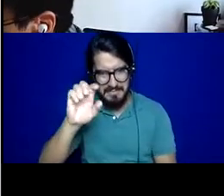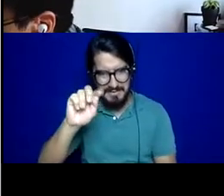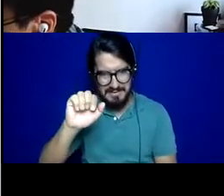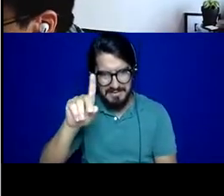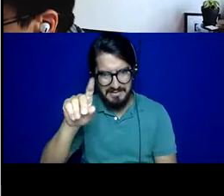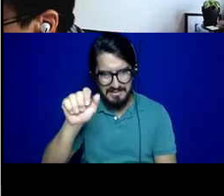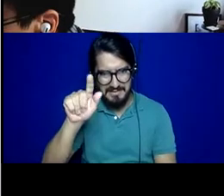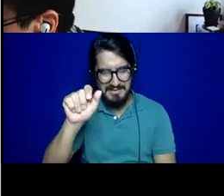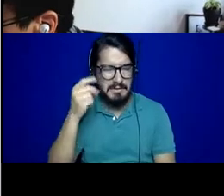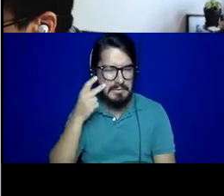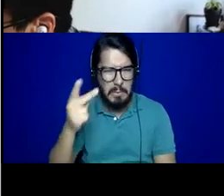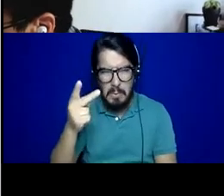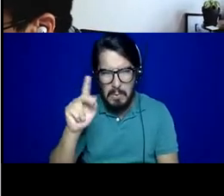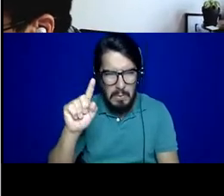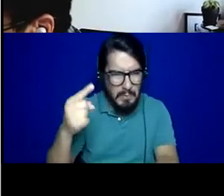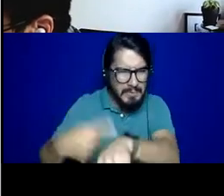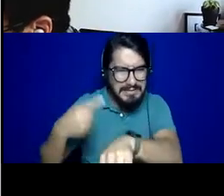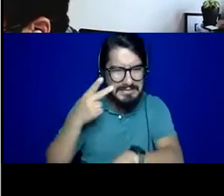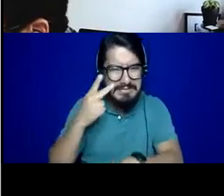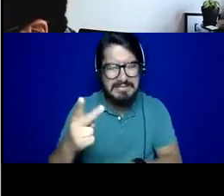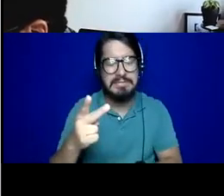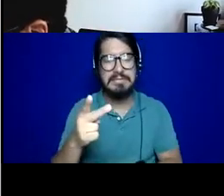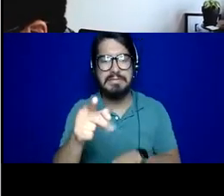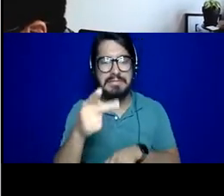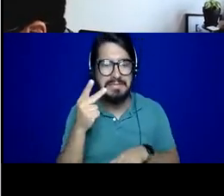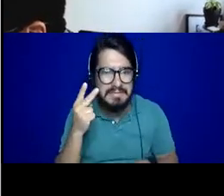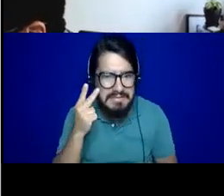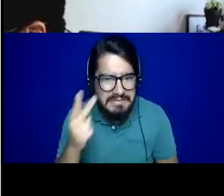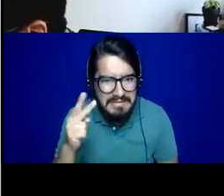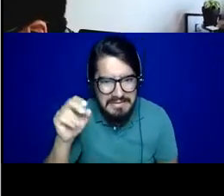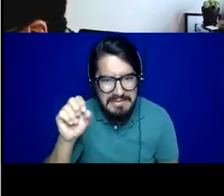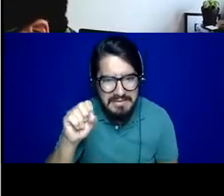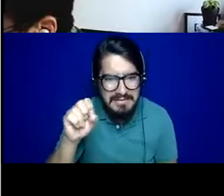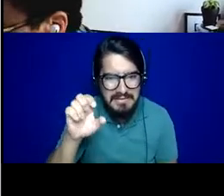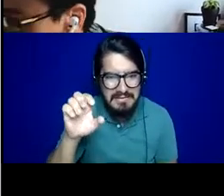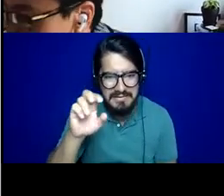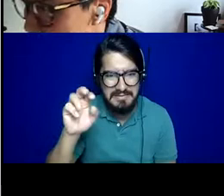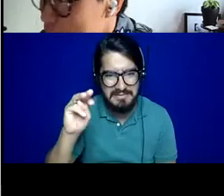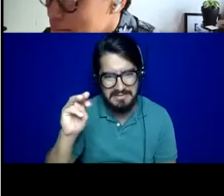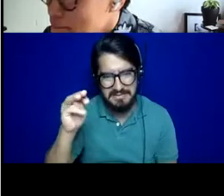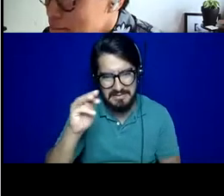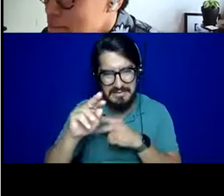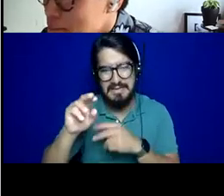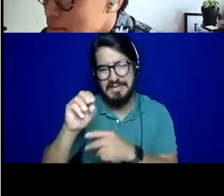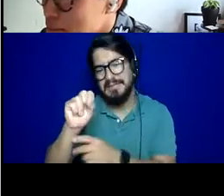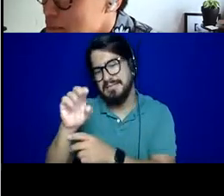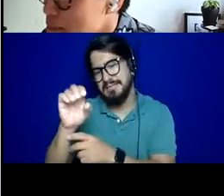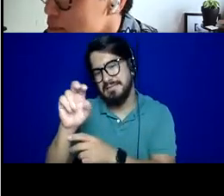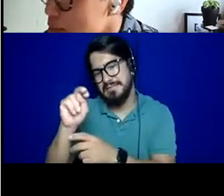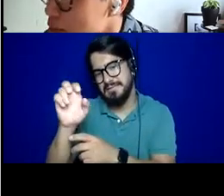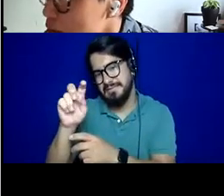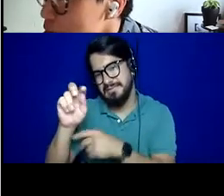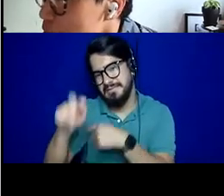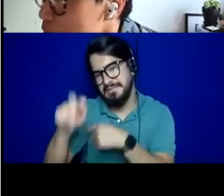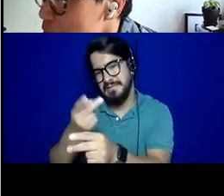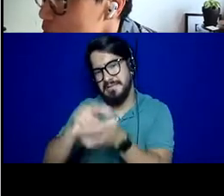Yeah. Where it says scene type, a directly photograph, and then .. What is that?